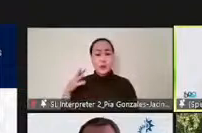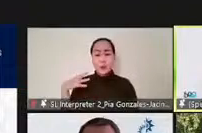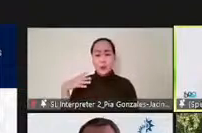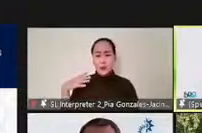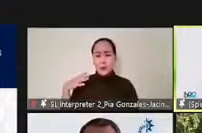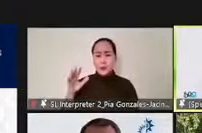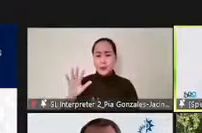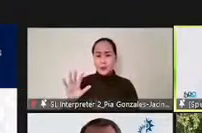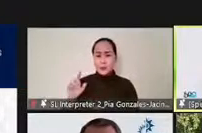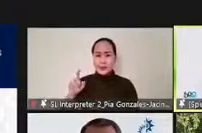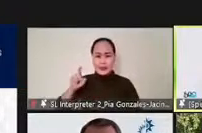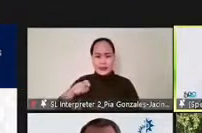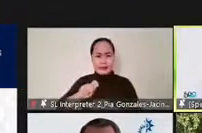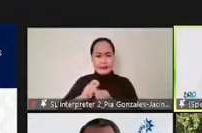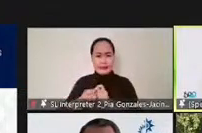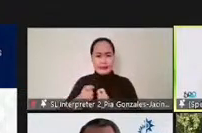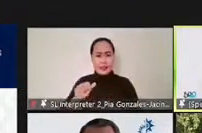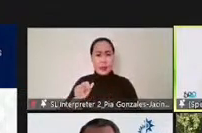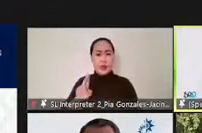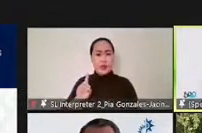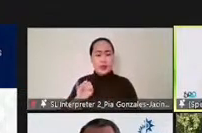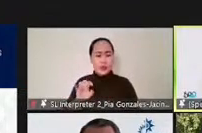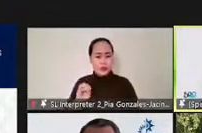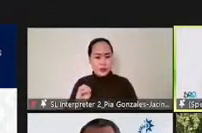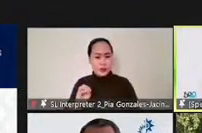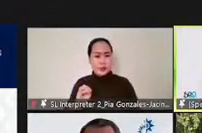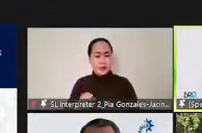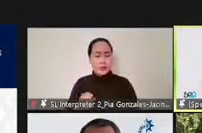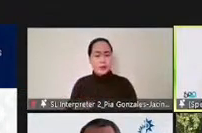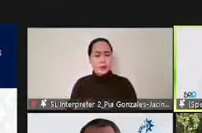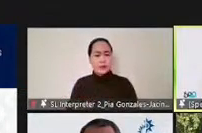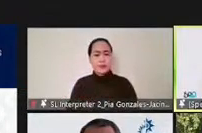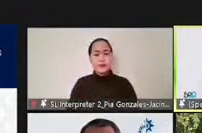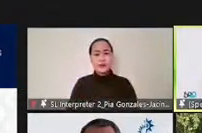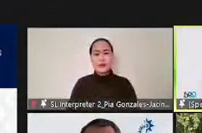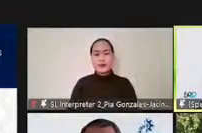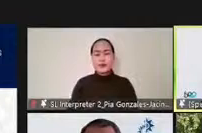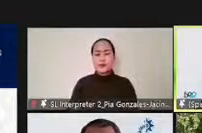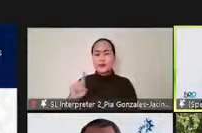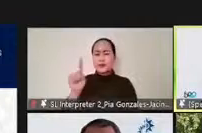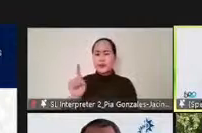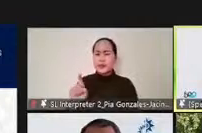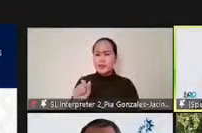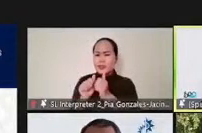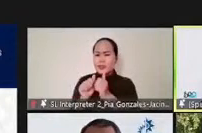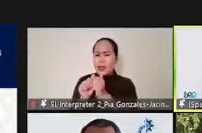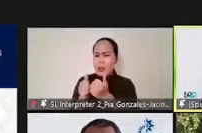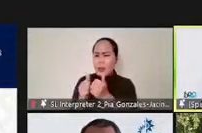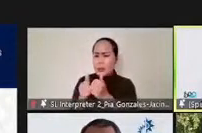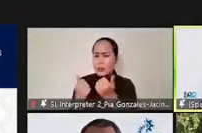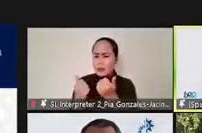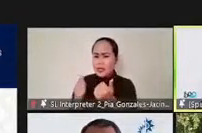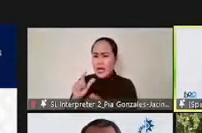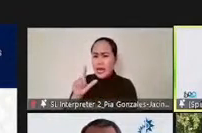Can we adjust your audio, Ms. Rose? Yeah, the question is, how is the LEPA boat building